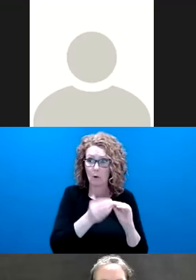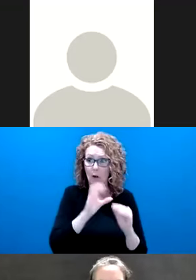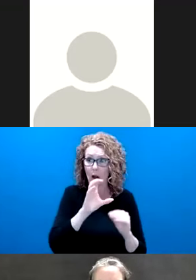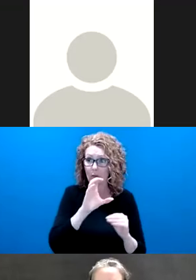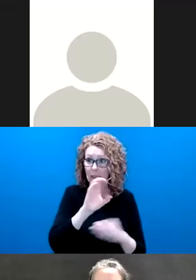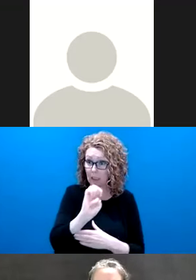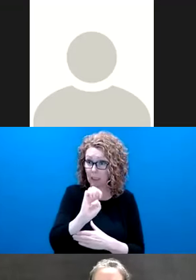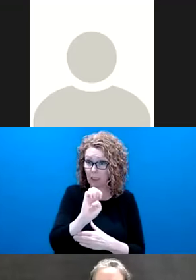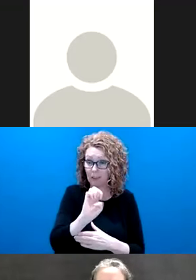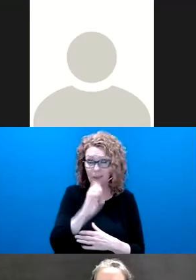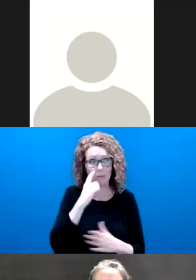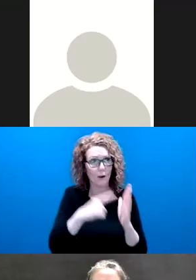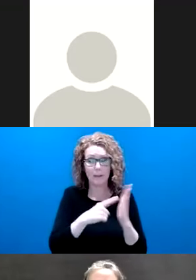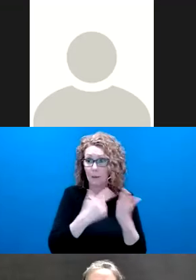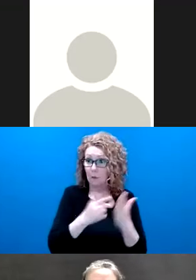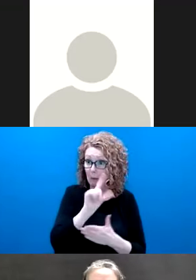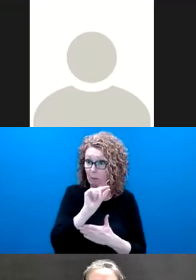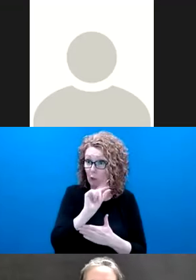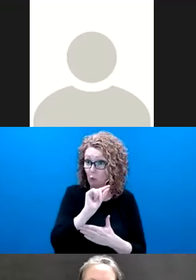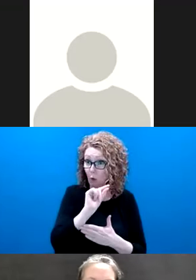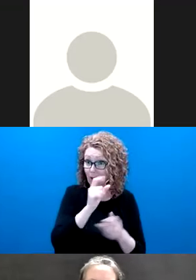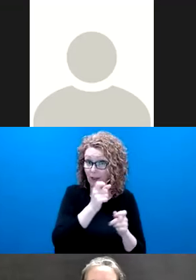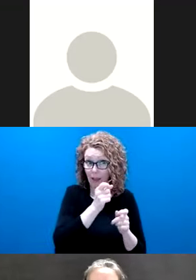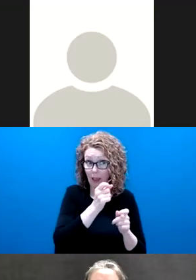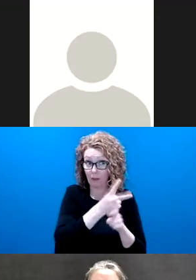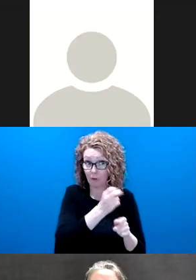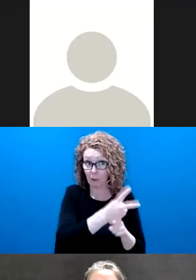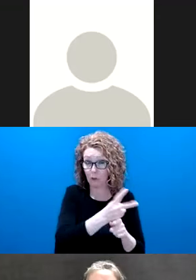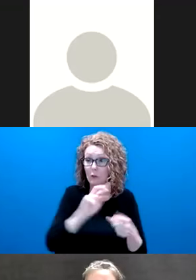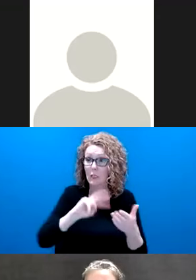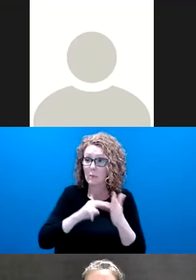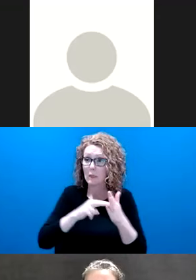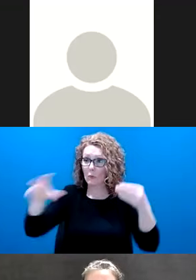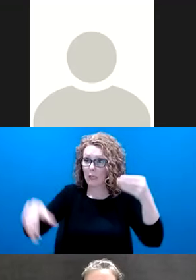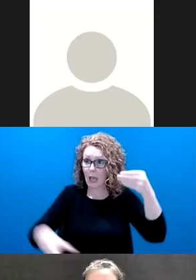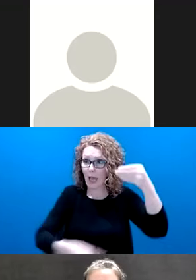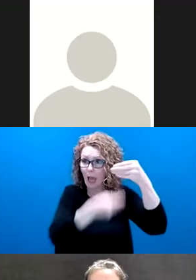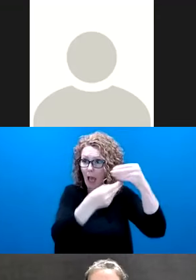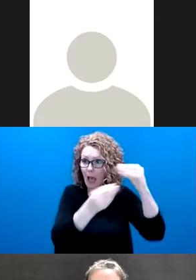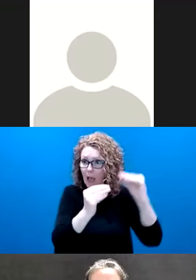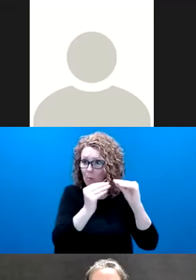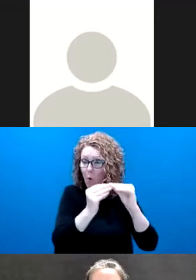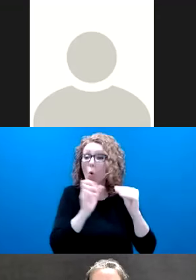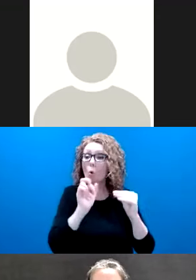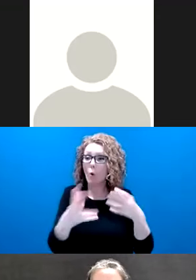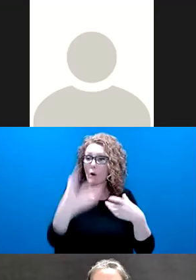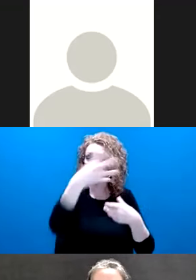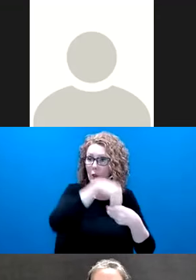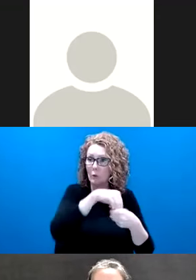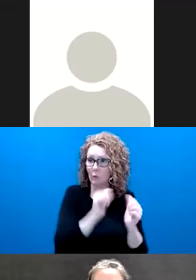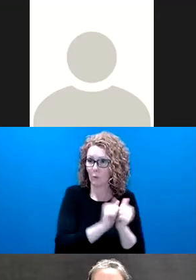every 2 years, is this going to be an additional amount of credits, or is this going to be built into those 20